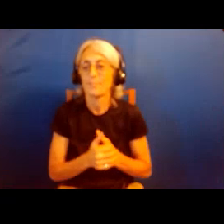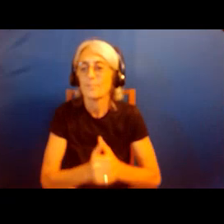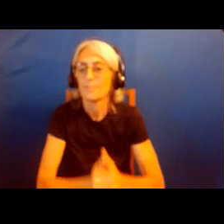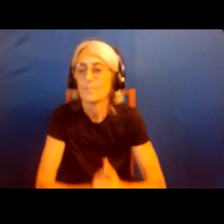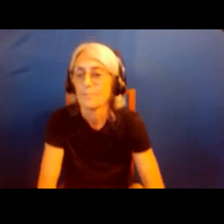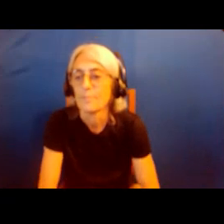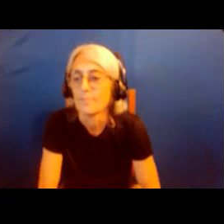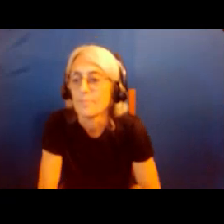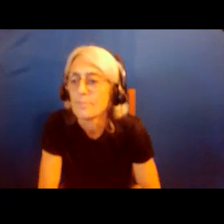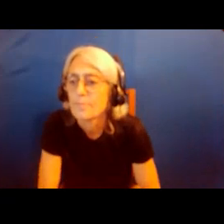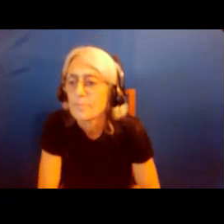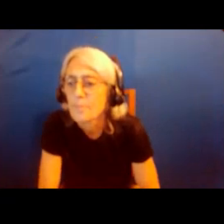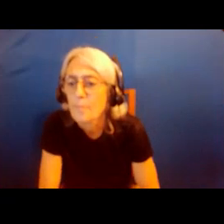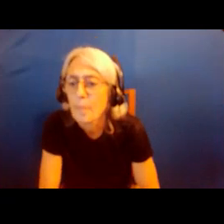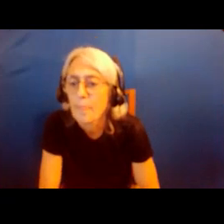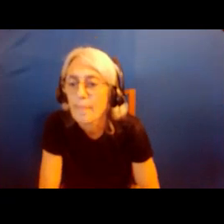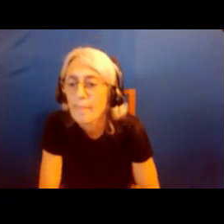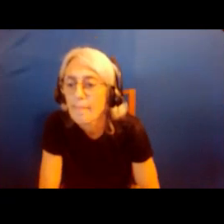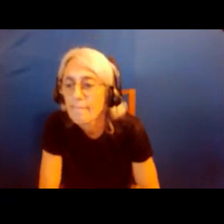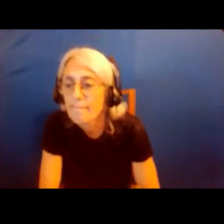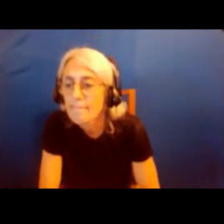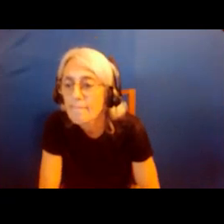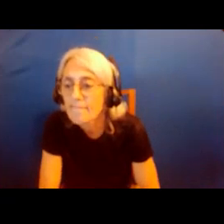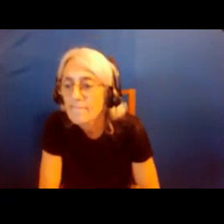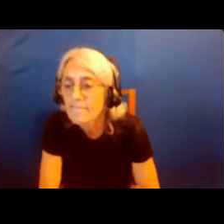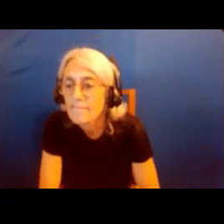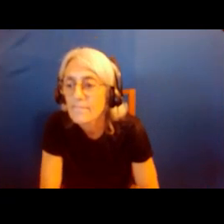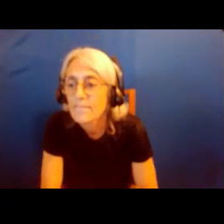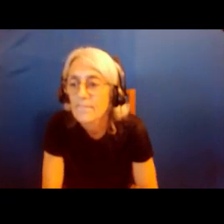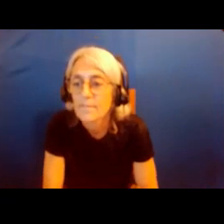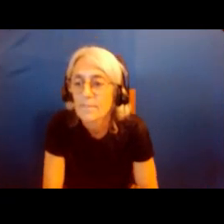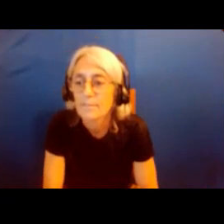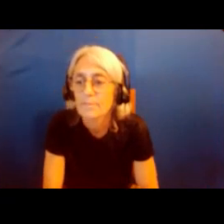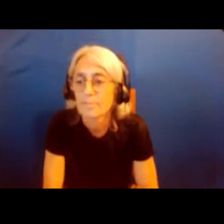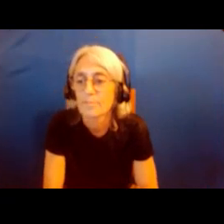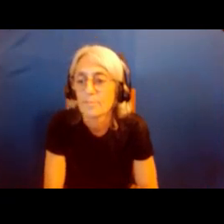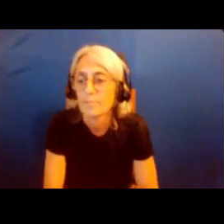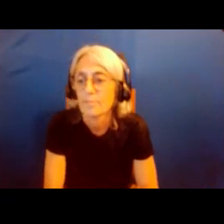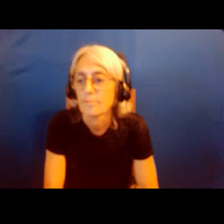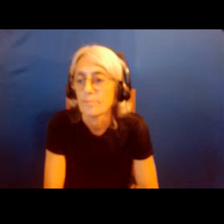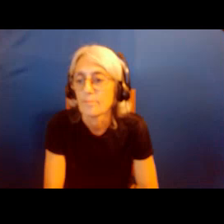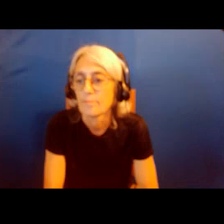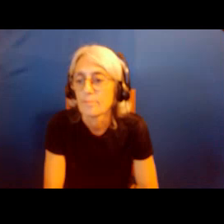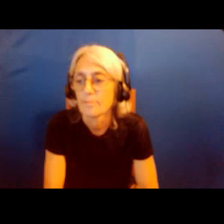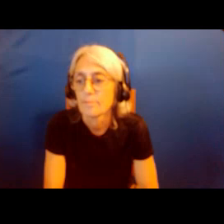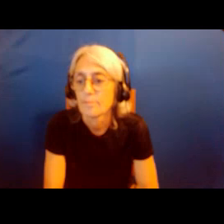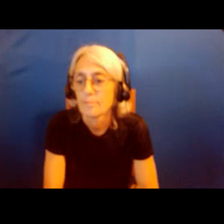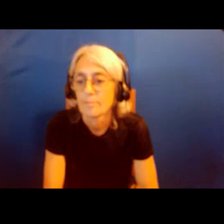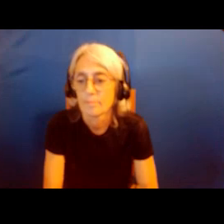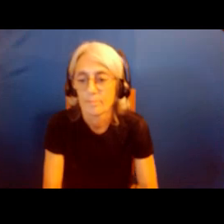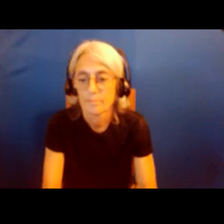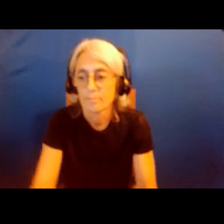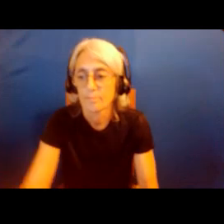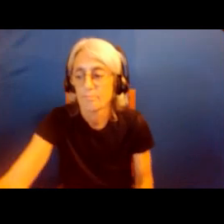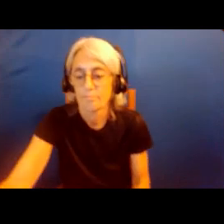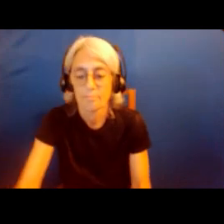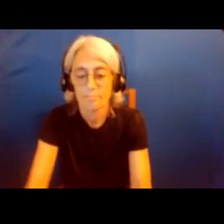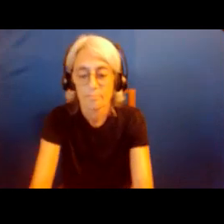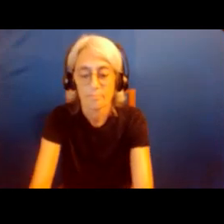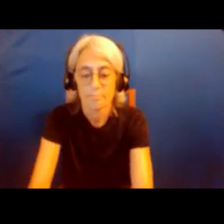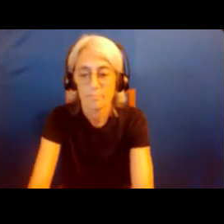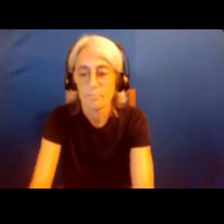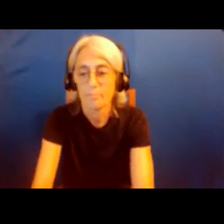All right, next slide, please. Oh, we got the slides? Second slide, please. Okay, so our journey into AI really started